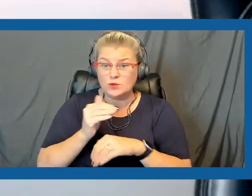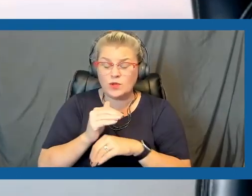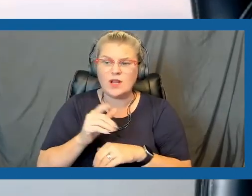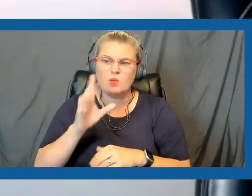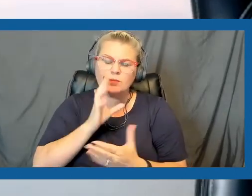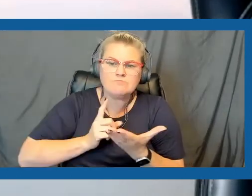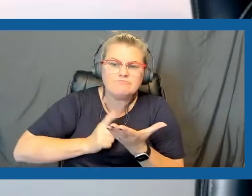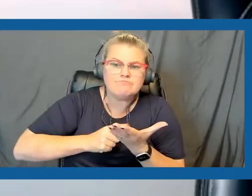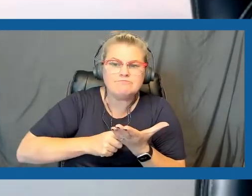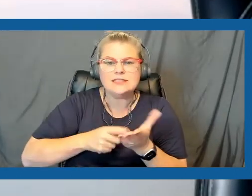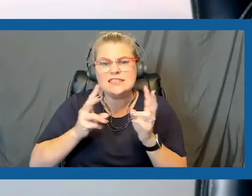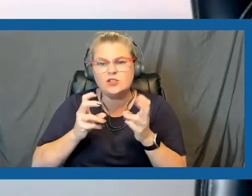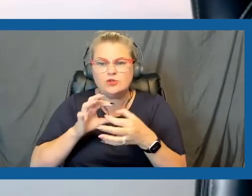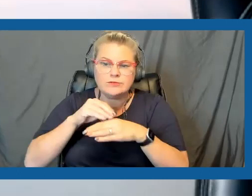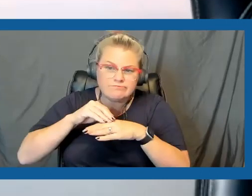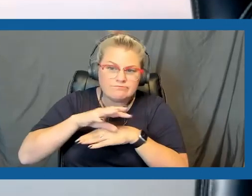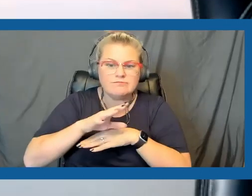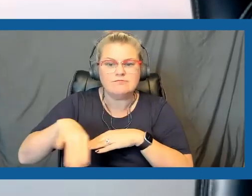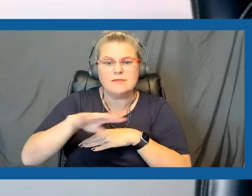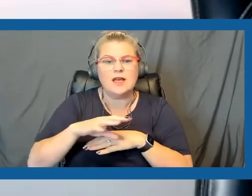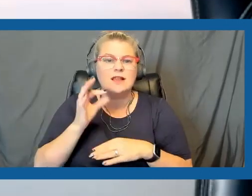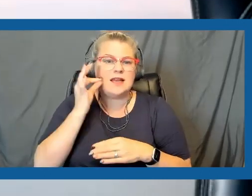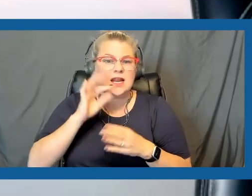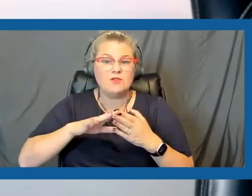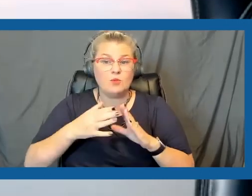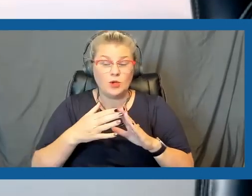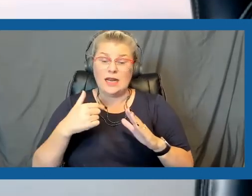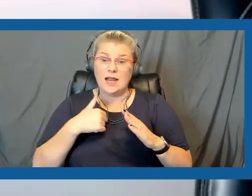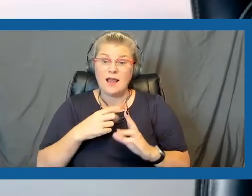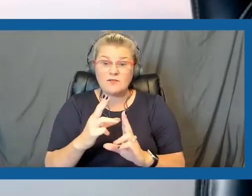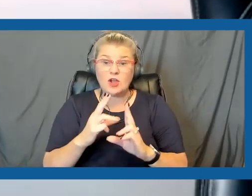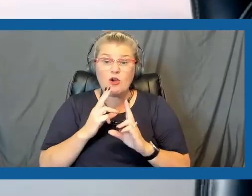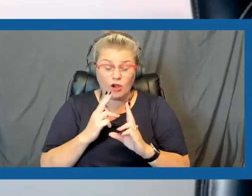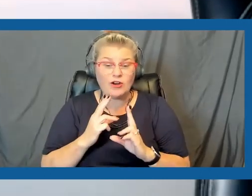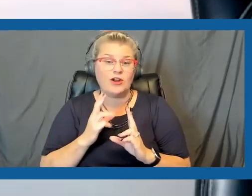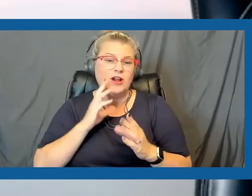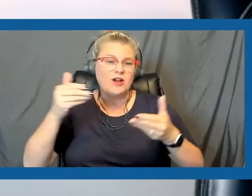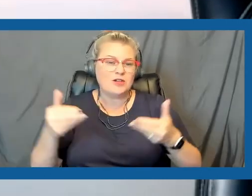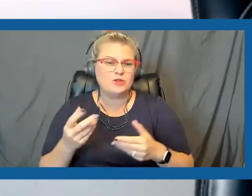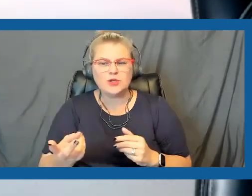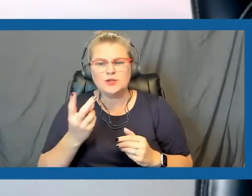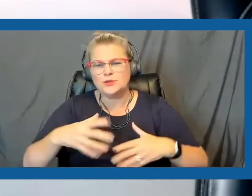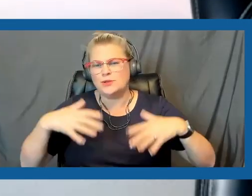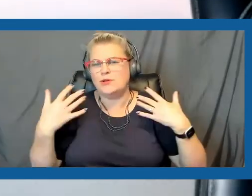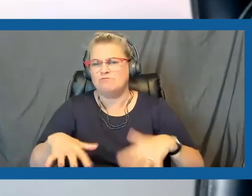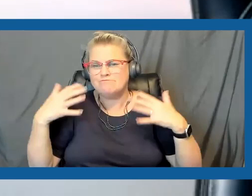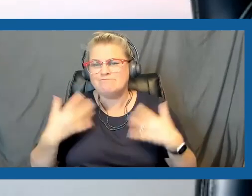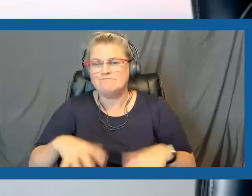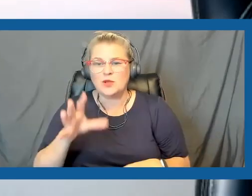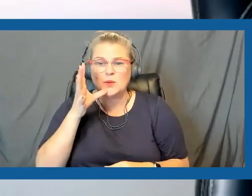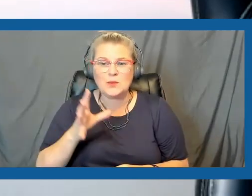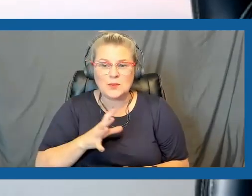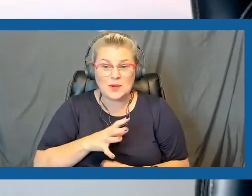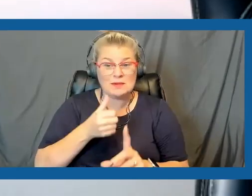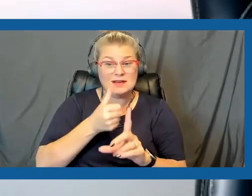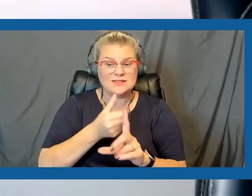discussing issues that affect the Native community. I have the honor of introducing two incredible women who will